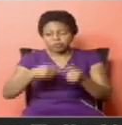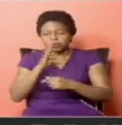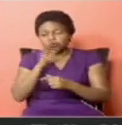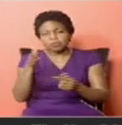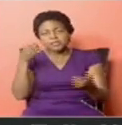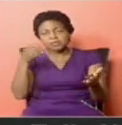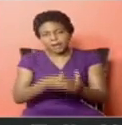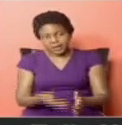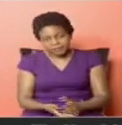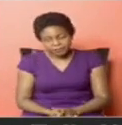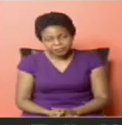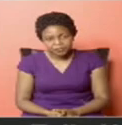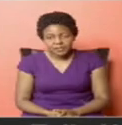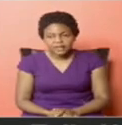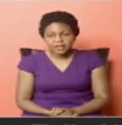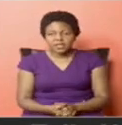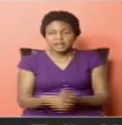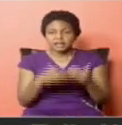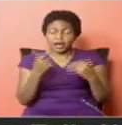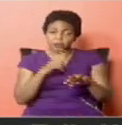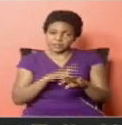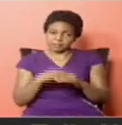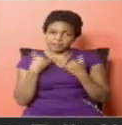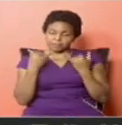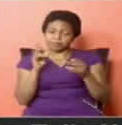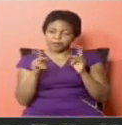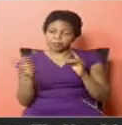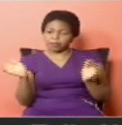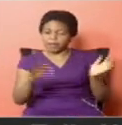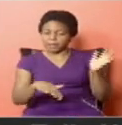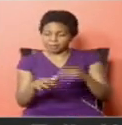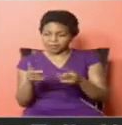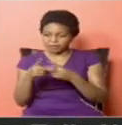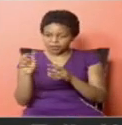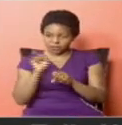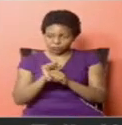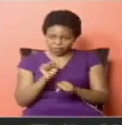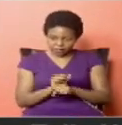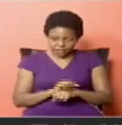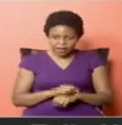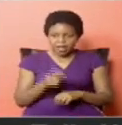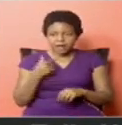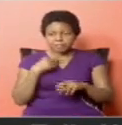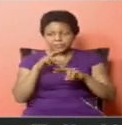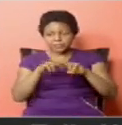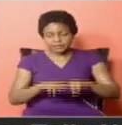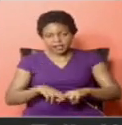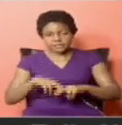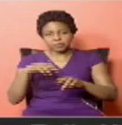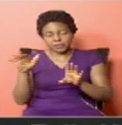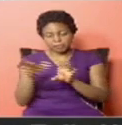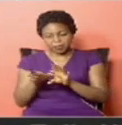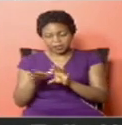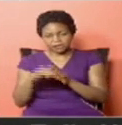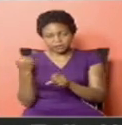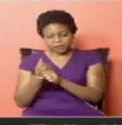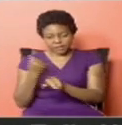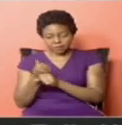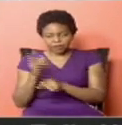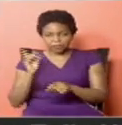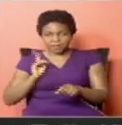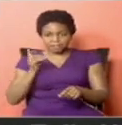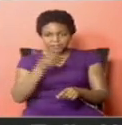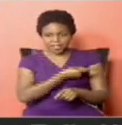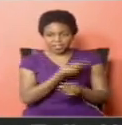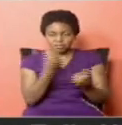inaccessible. So at the ease of lockdown, when we sat down with members of staff from DeafLink Uganda,